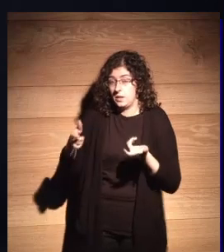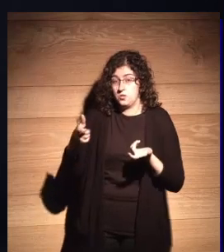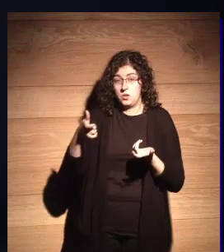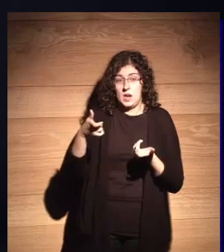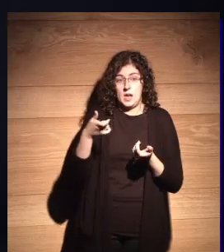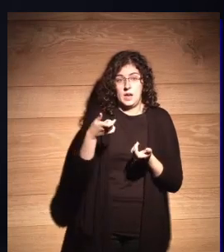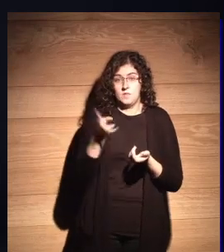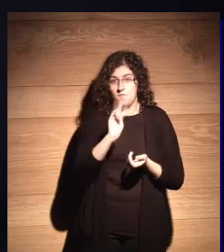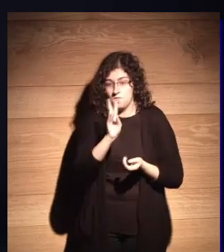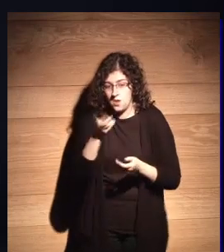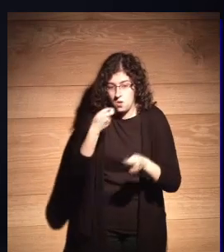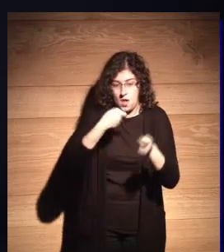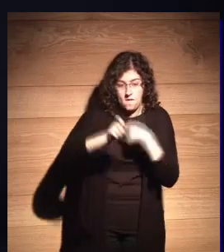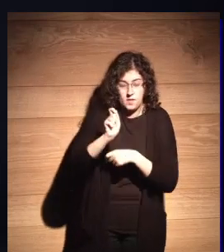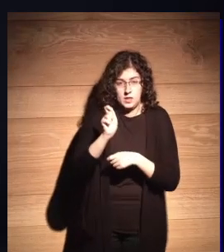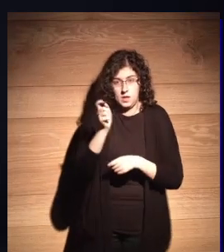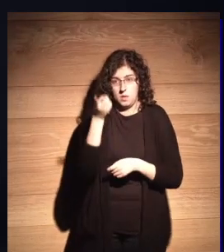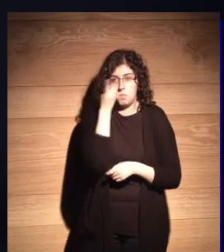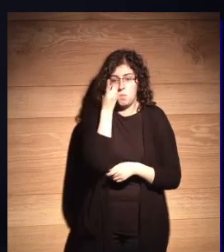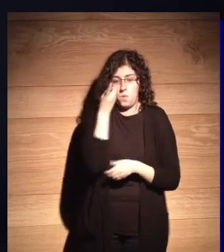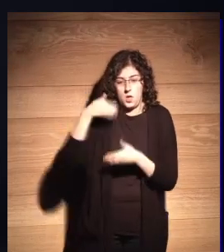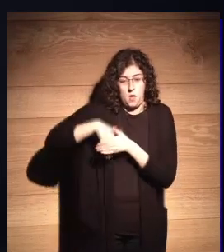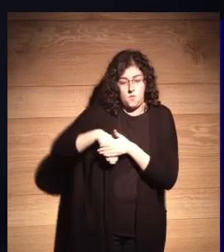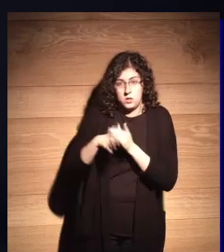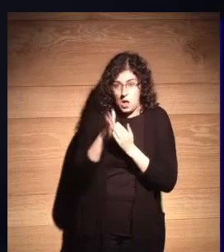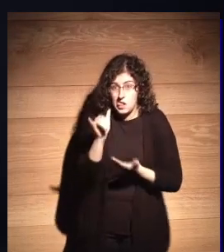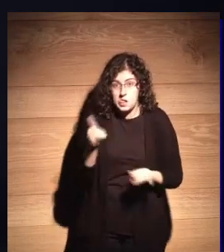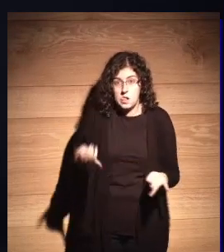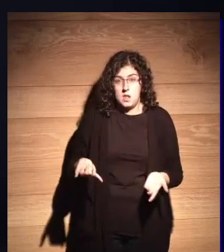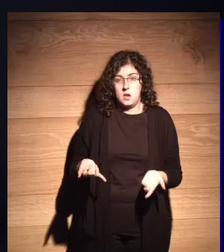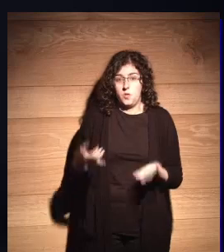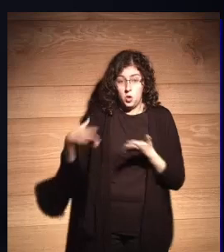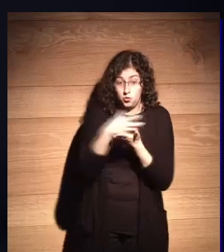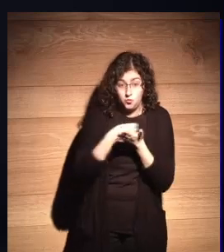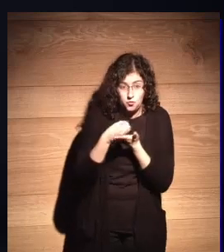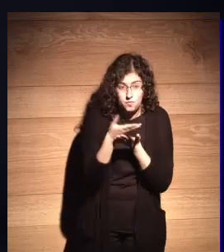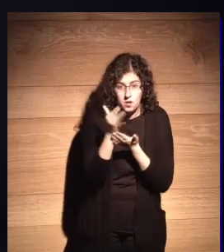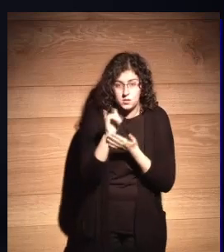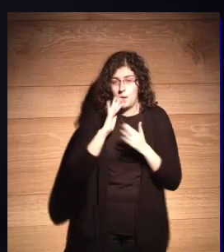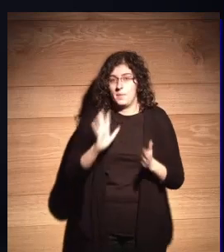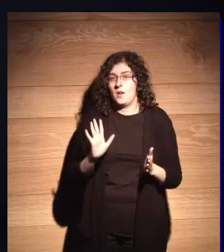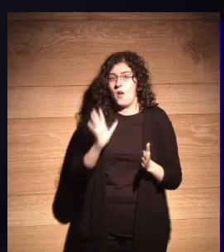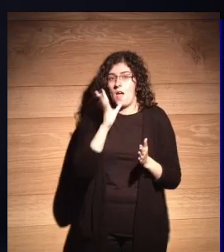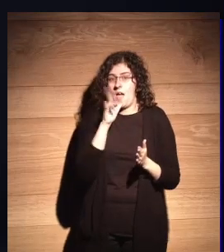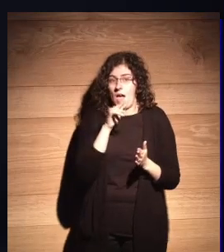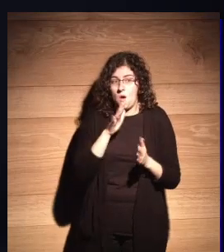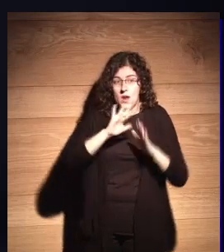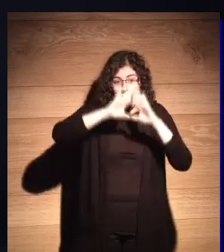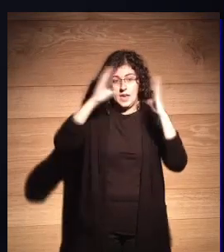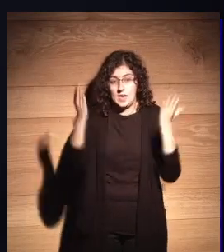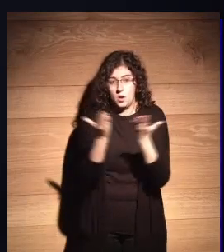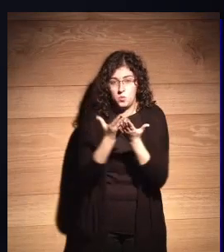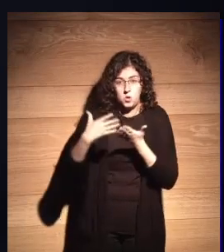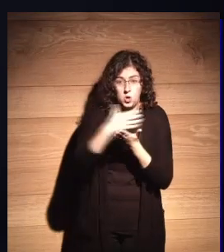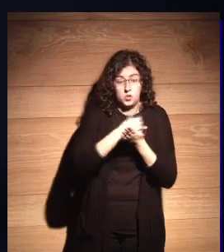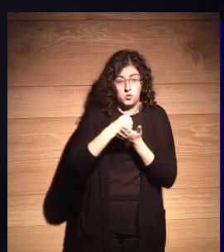So literally, almost anybody on the planet now can, and then